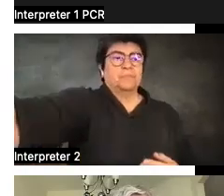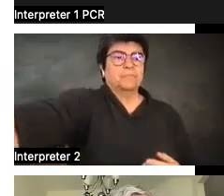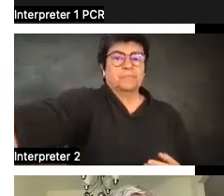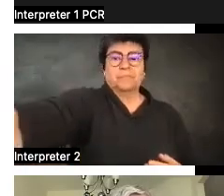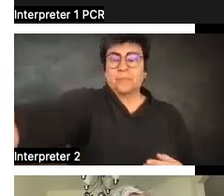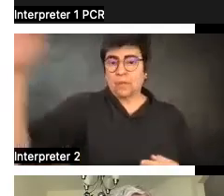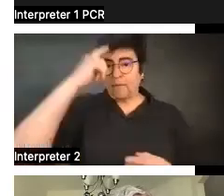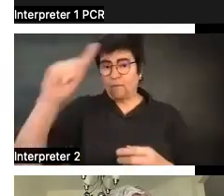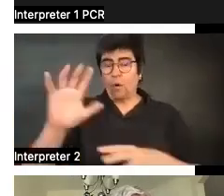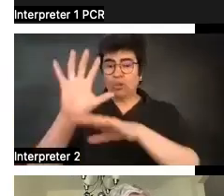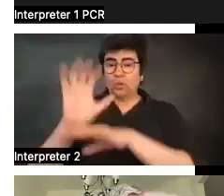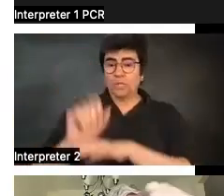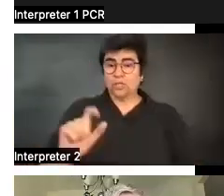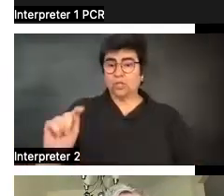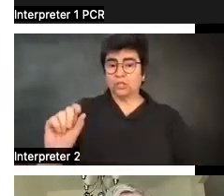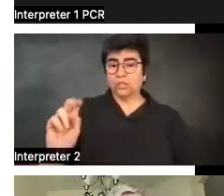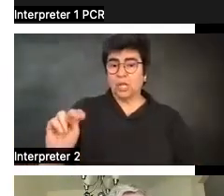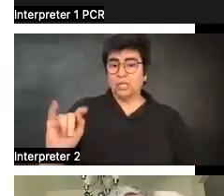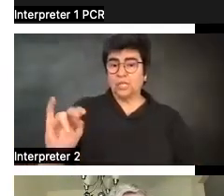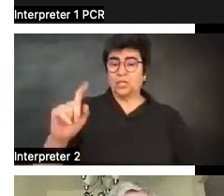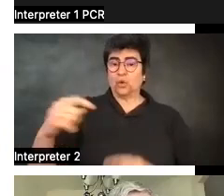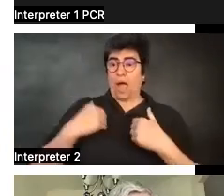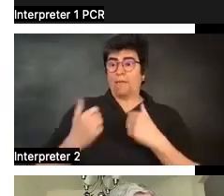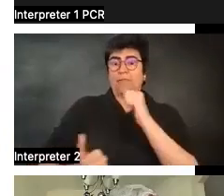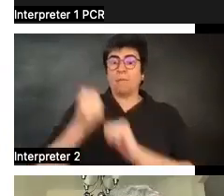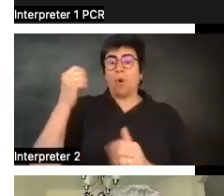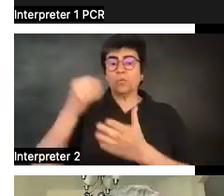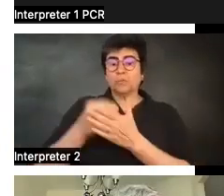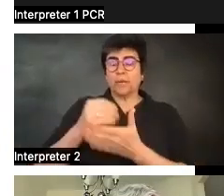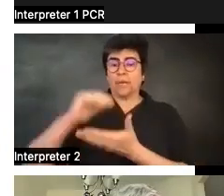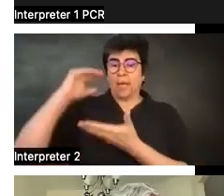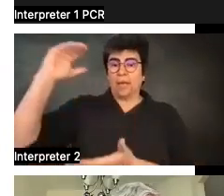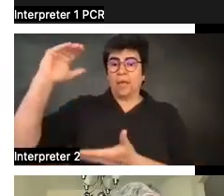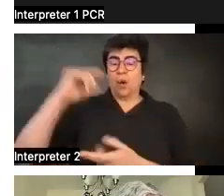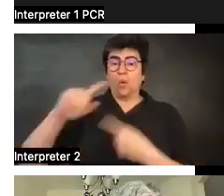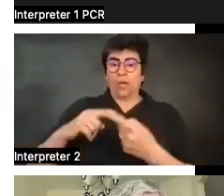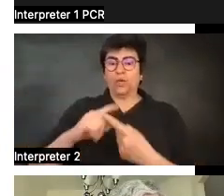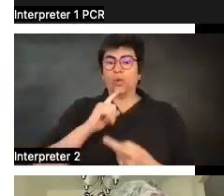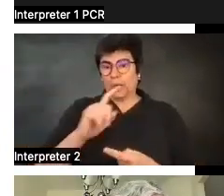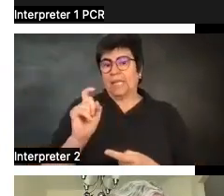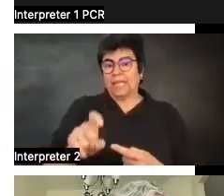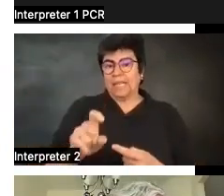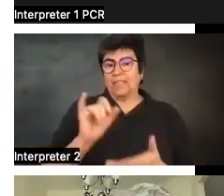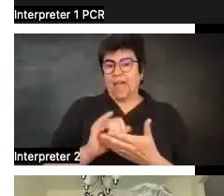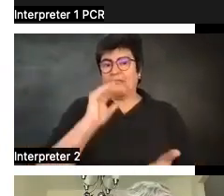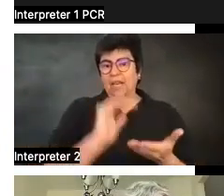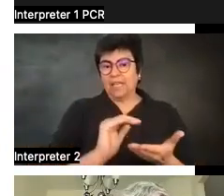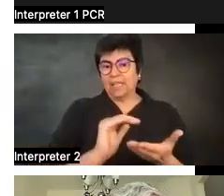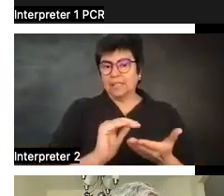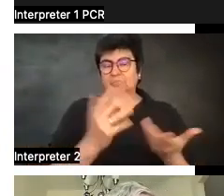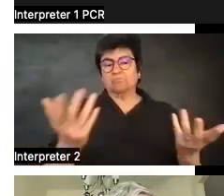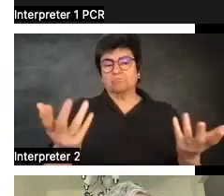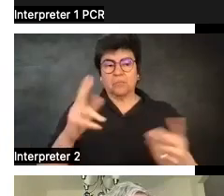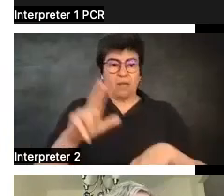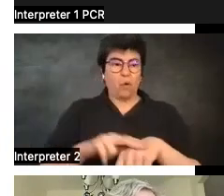tontine, you're receiving the greatest amount of money at the point when you really need it the least. And of course, as I